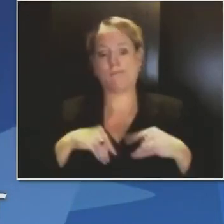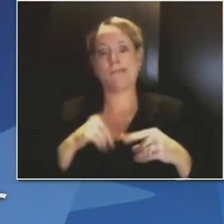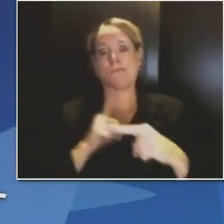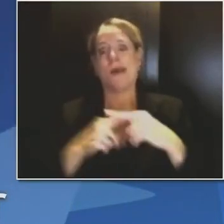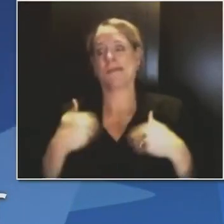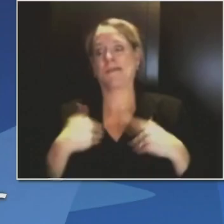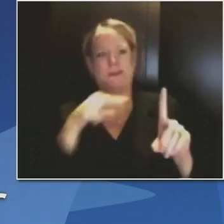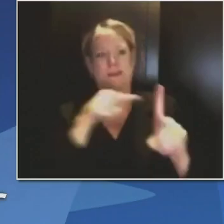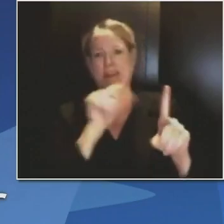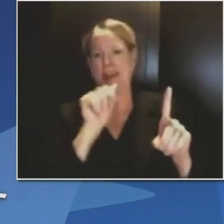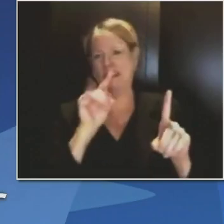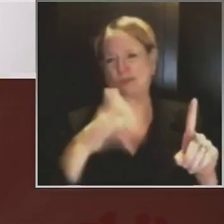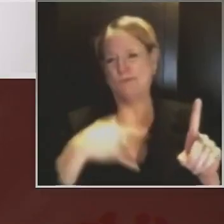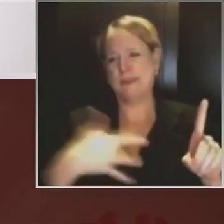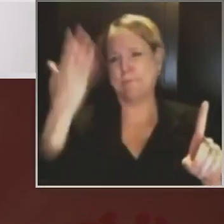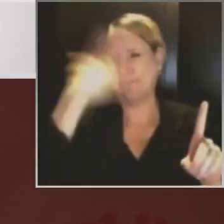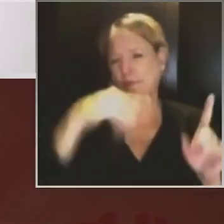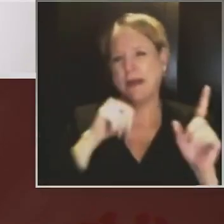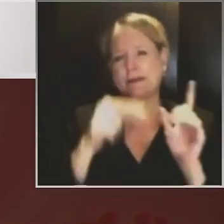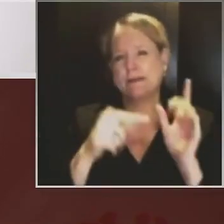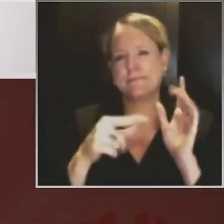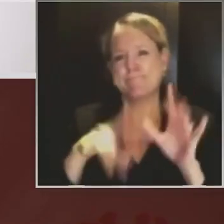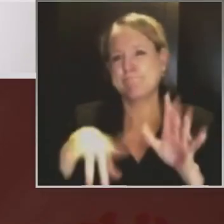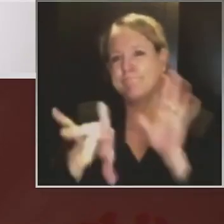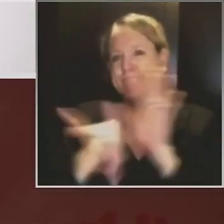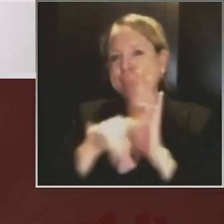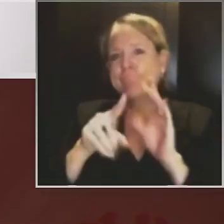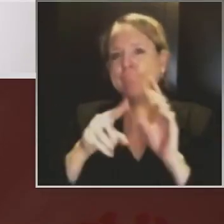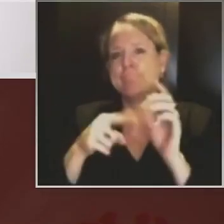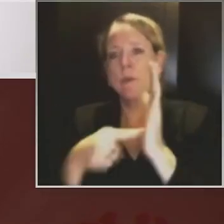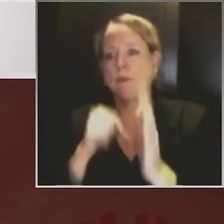option for if you were to screen for COVID?